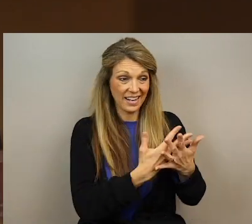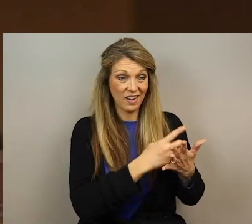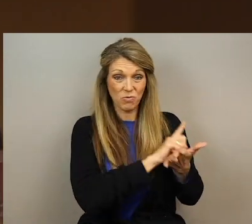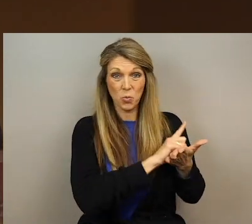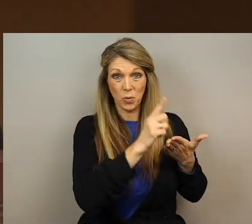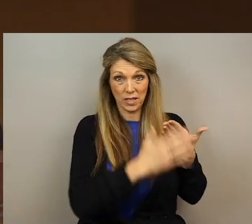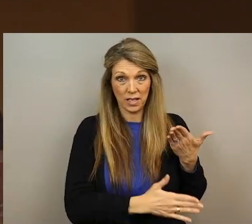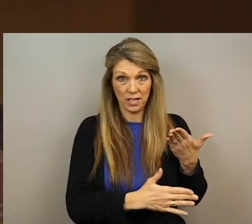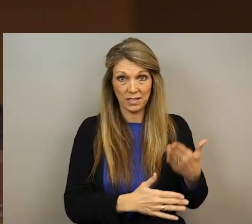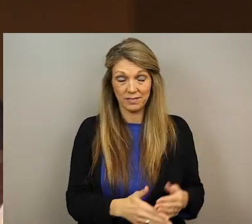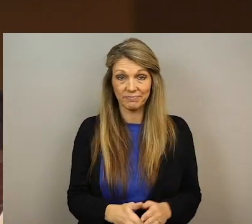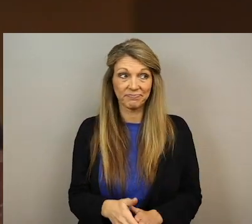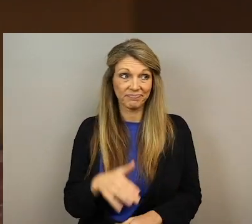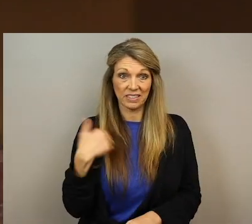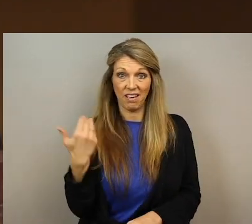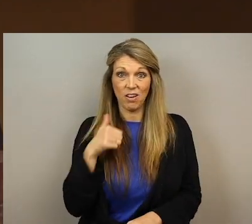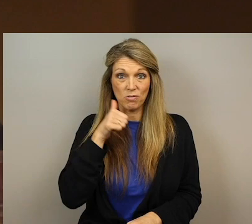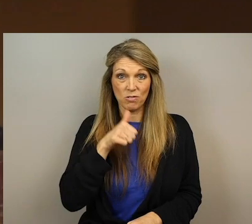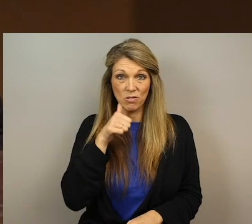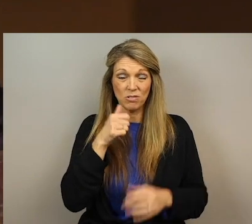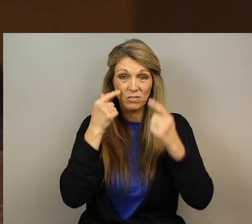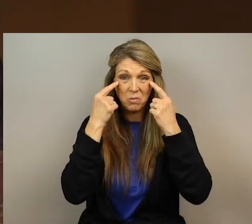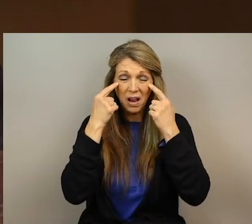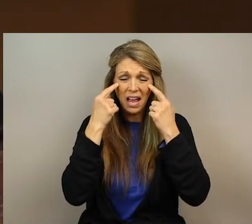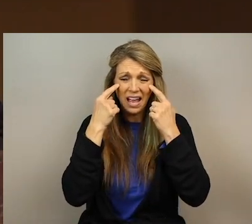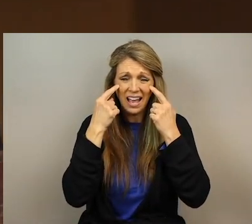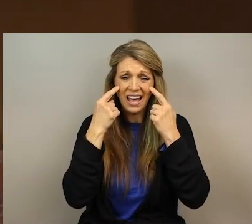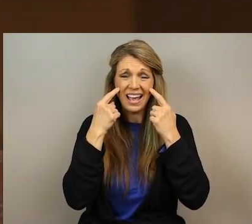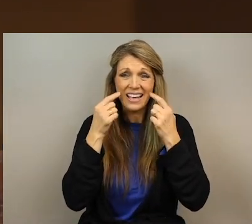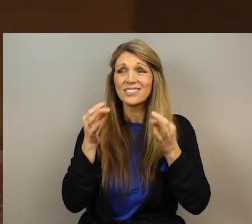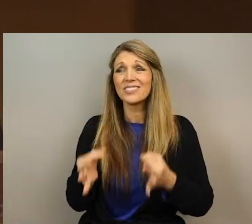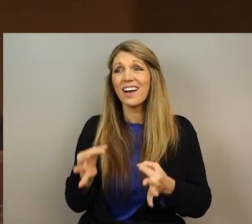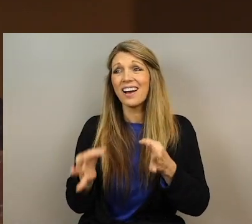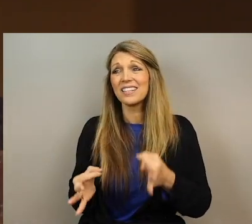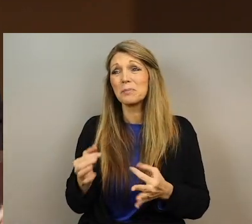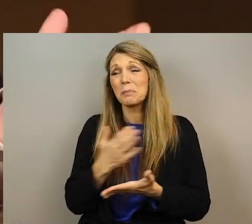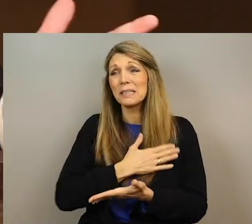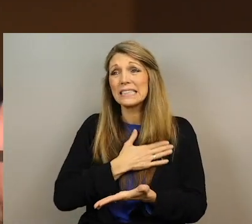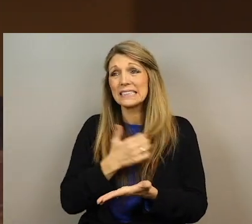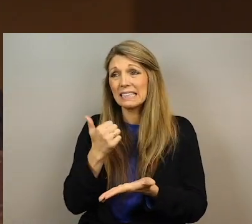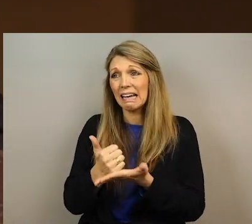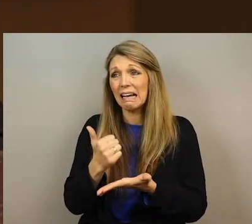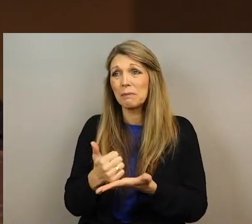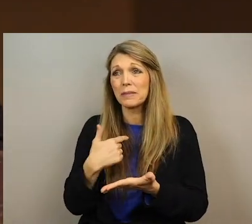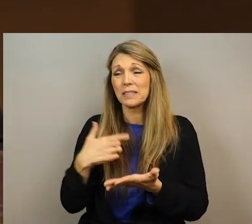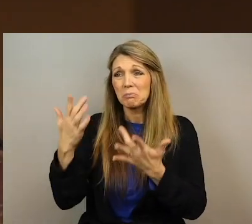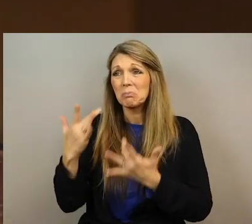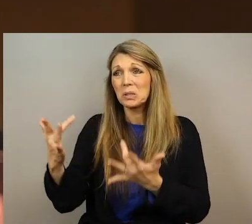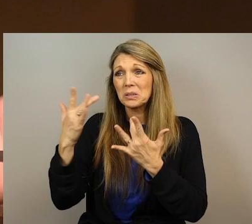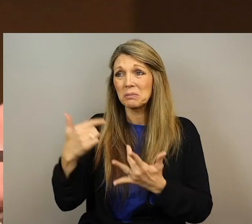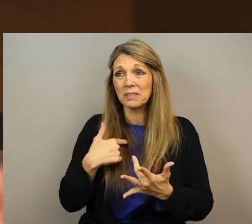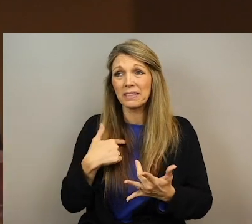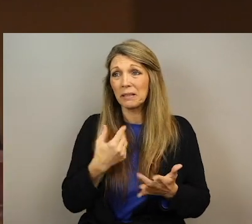jail." The young lady, with tears in her eyes, says, "Judge, can you please do something? Can you please show some mercy